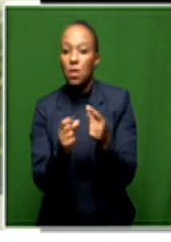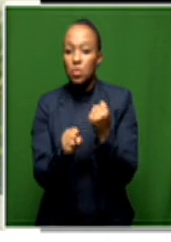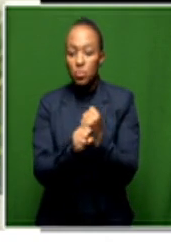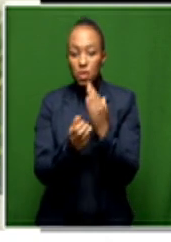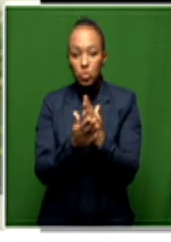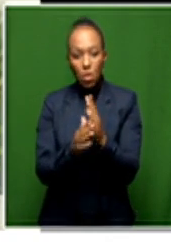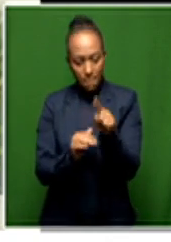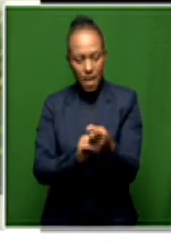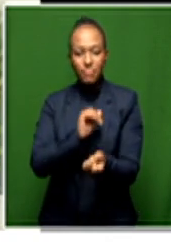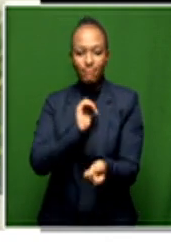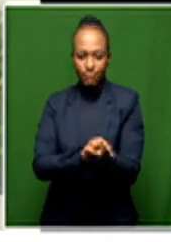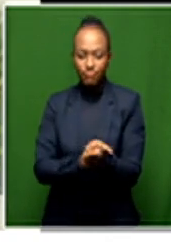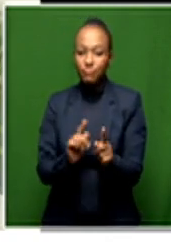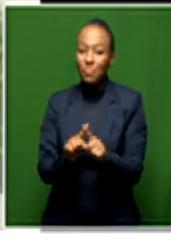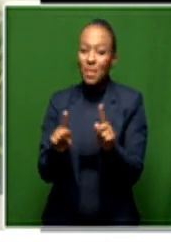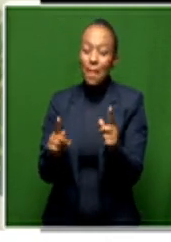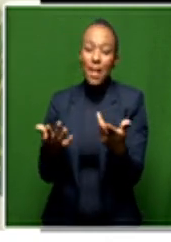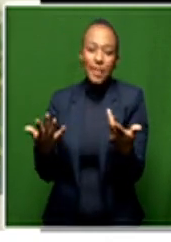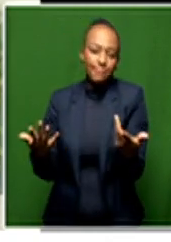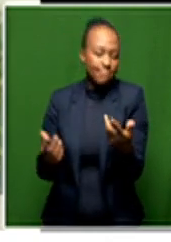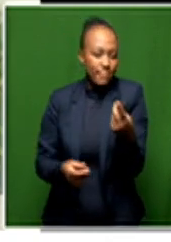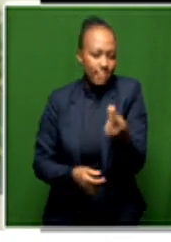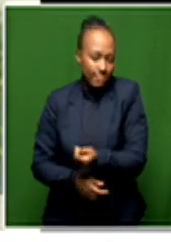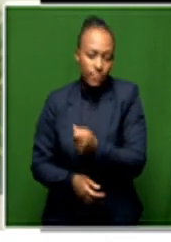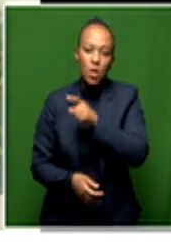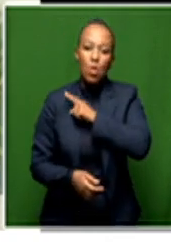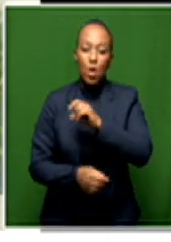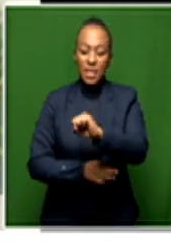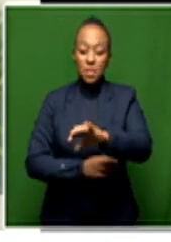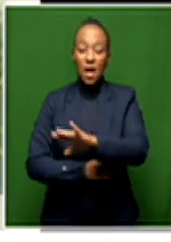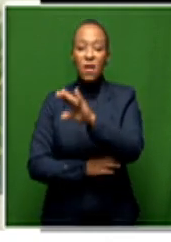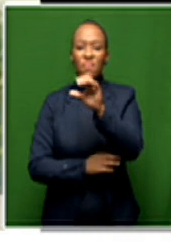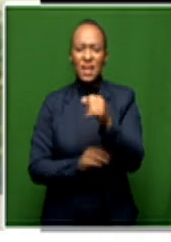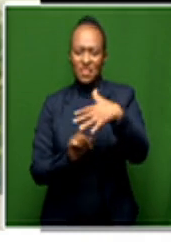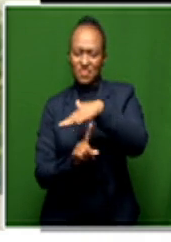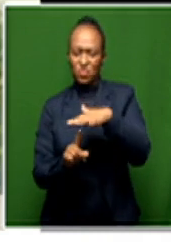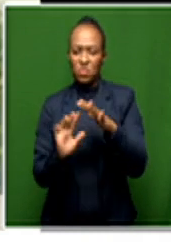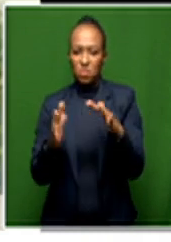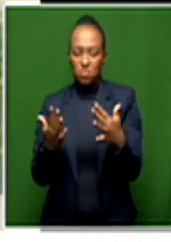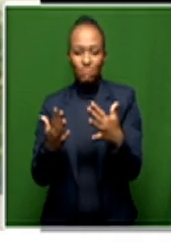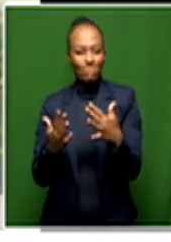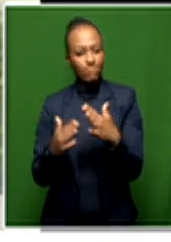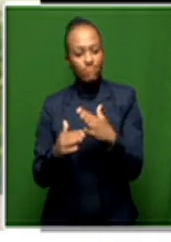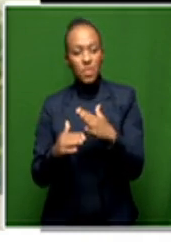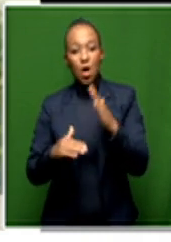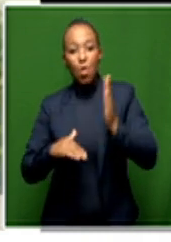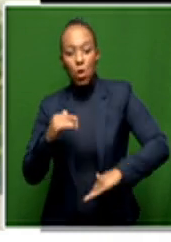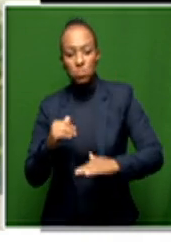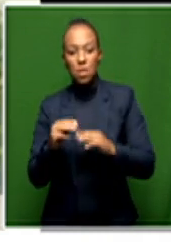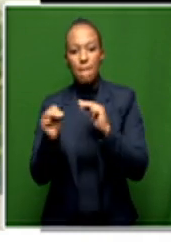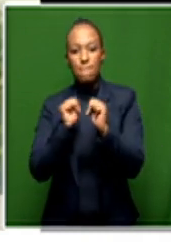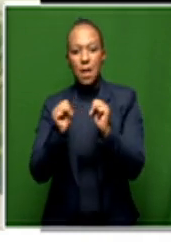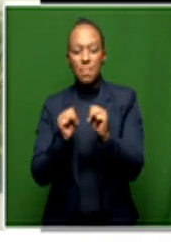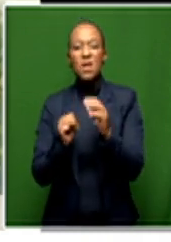has to happen. The unfortunate tragedy of the South African situation is that consequence management was allowed to lapse